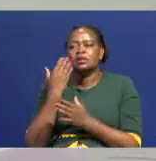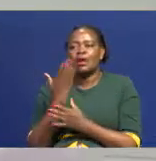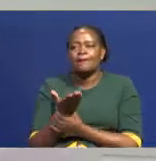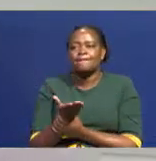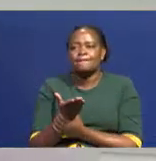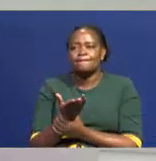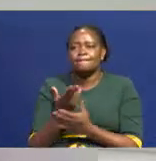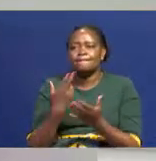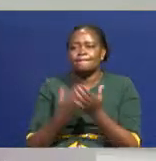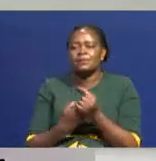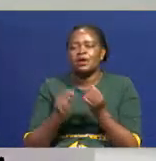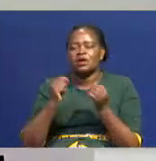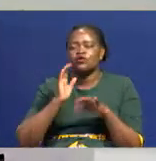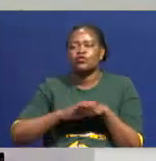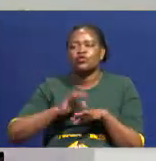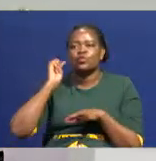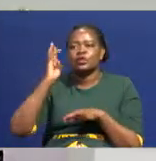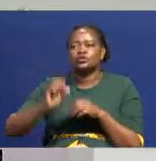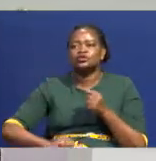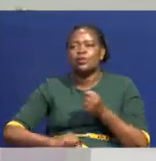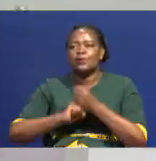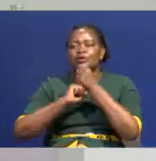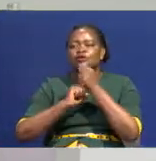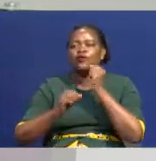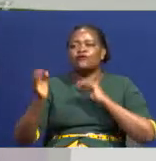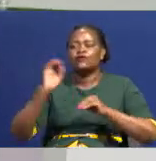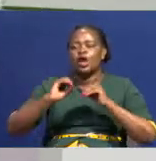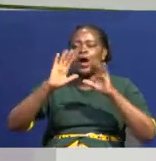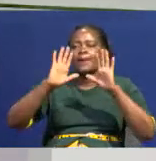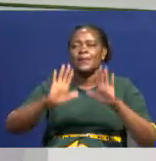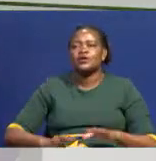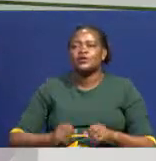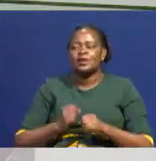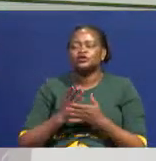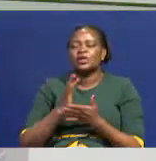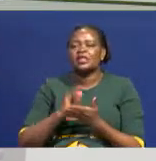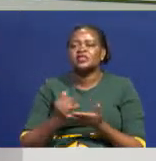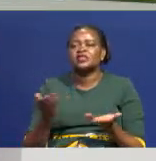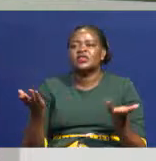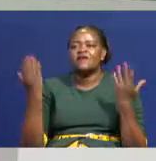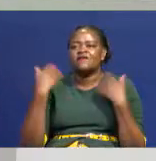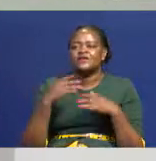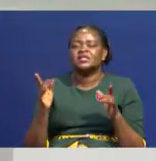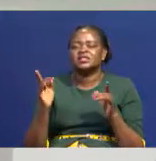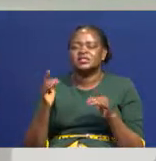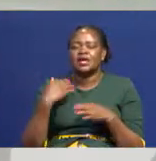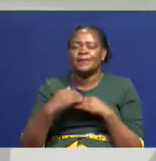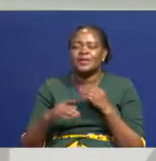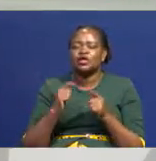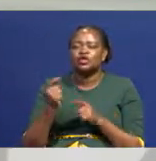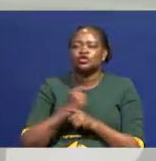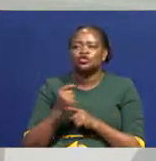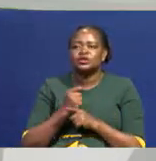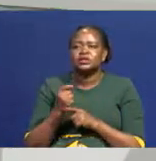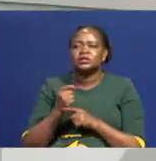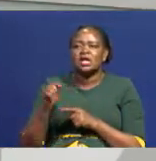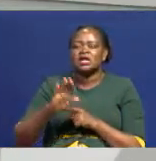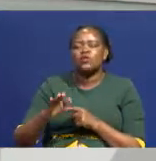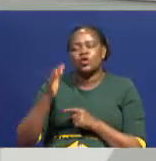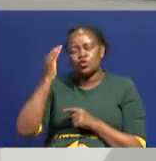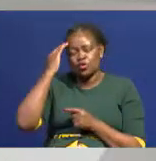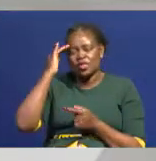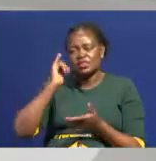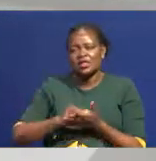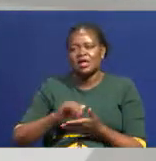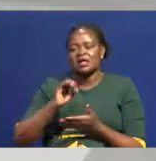and Kenyans of goodwill to support its fundraising campaign to see the completion of a training facility. Of course, we understand that the